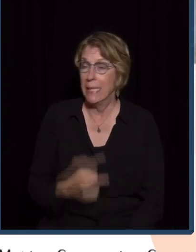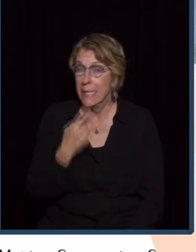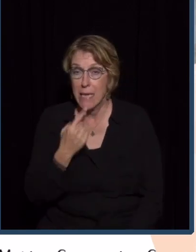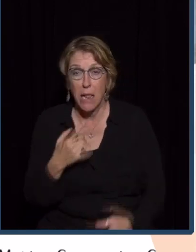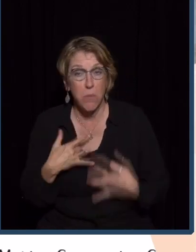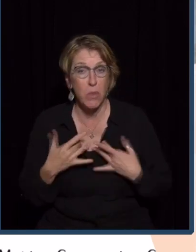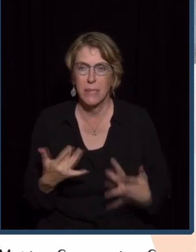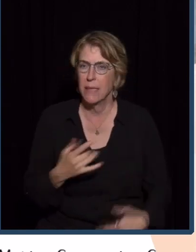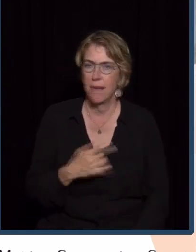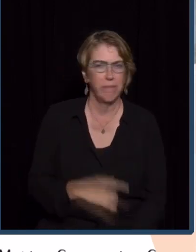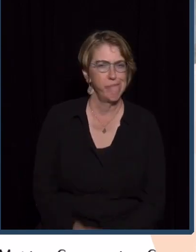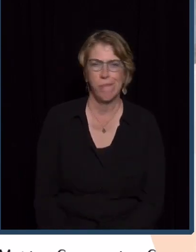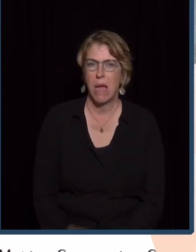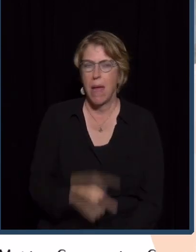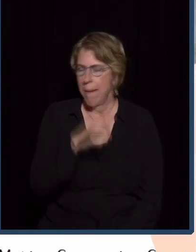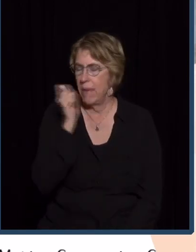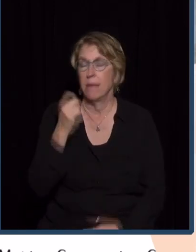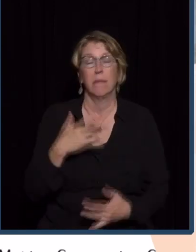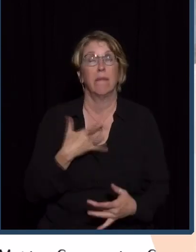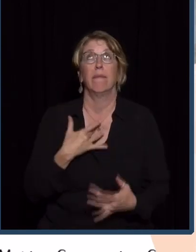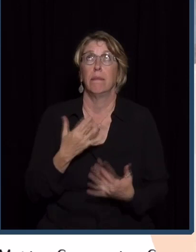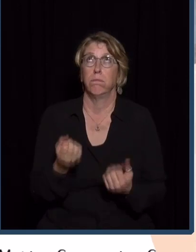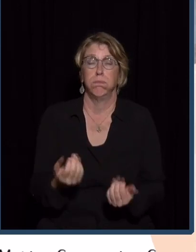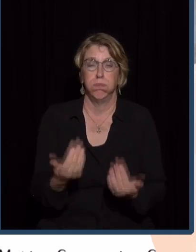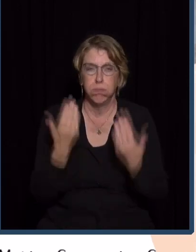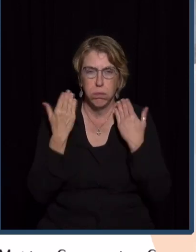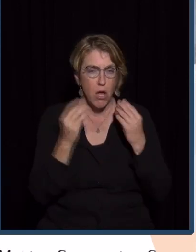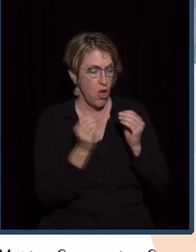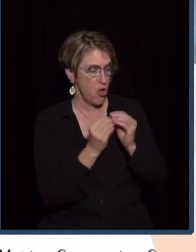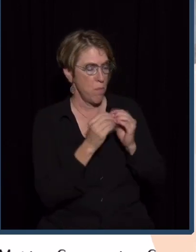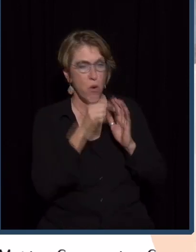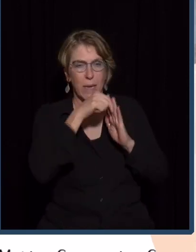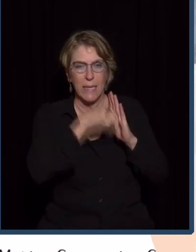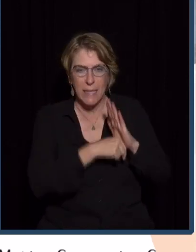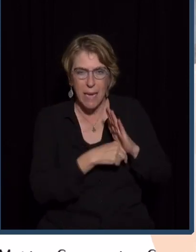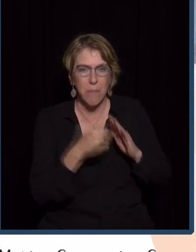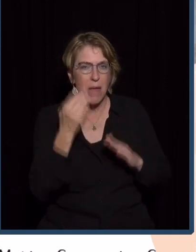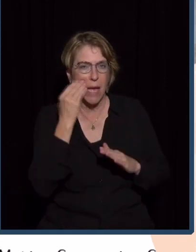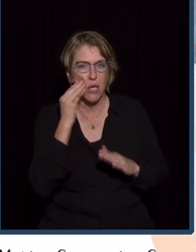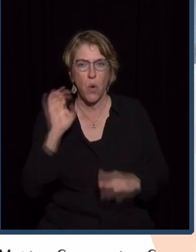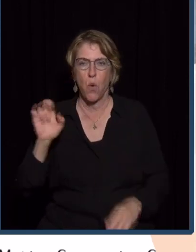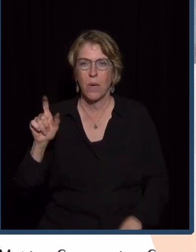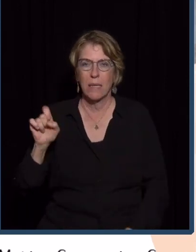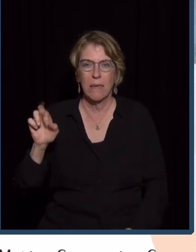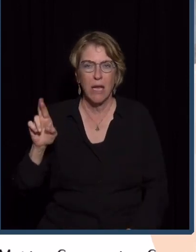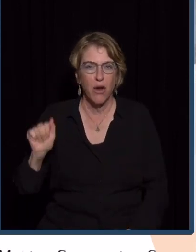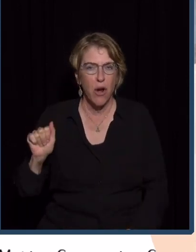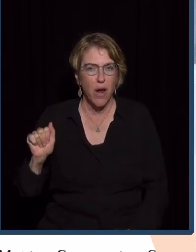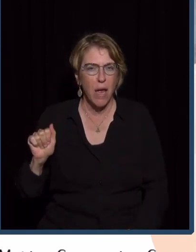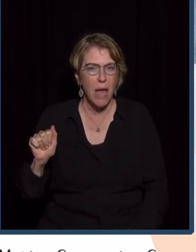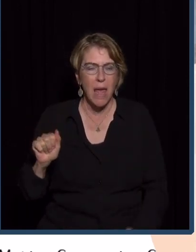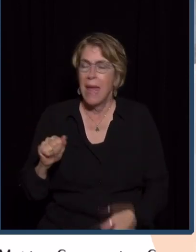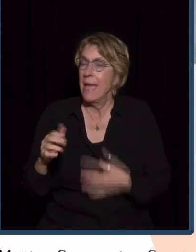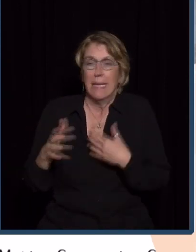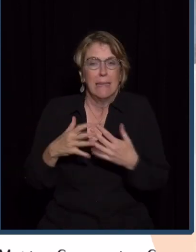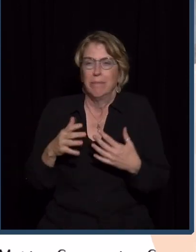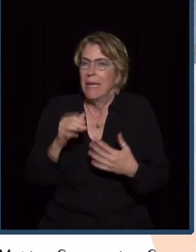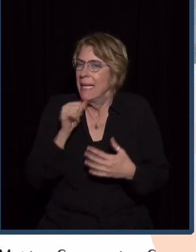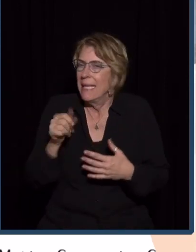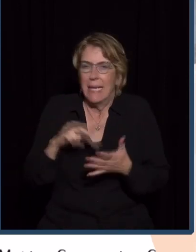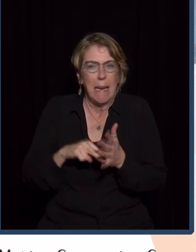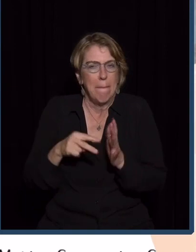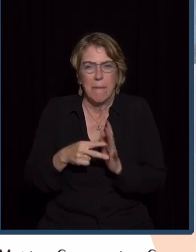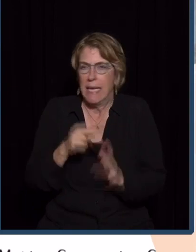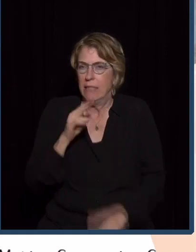going on because I already had so much going on. The more I got to know her, the more I realized that that was not her being dismissive. That was